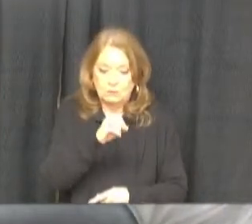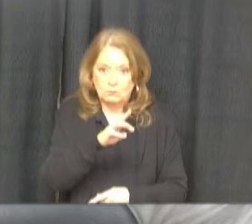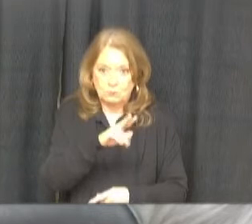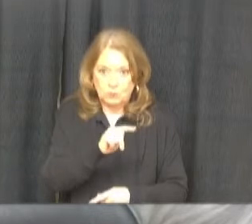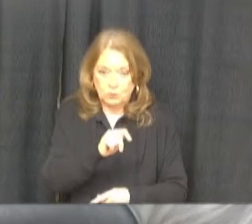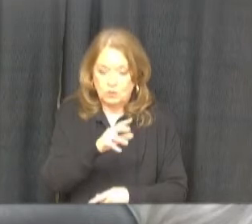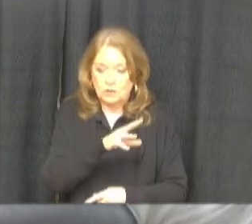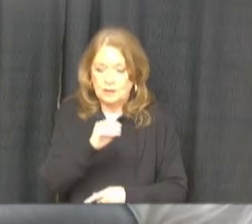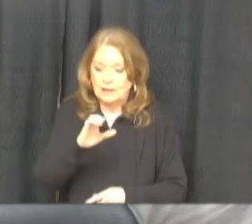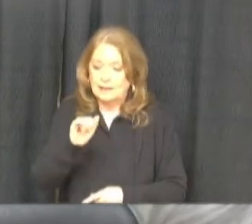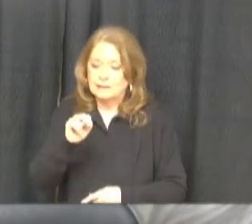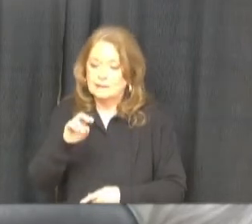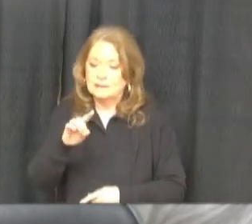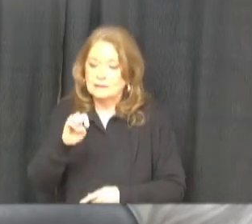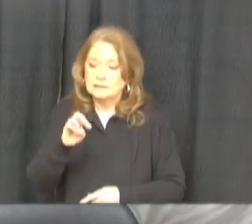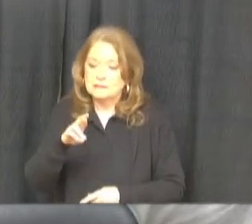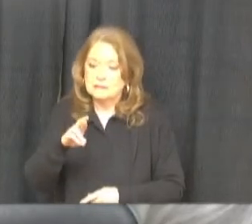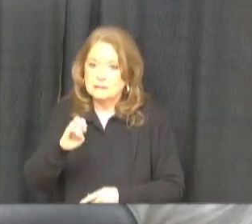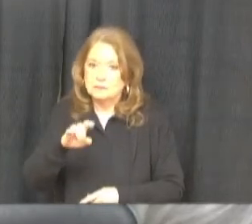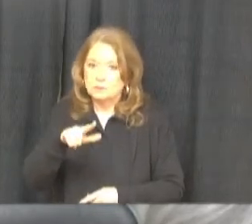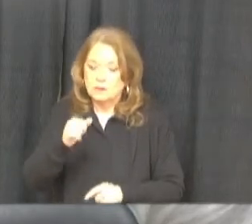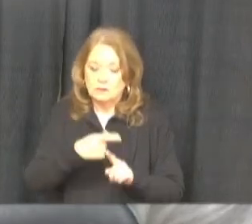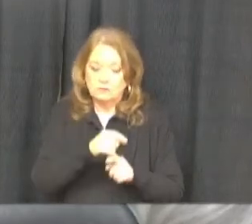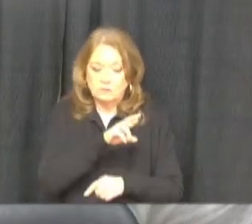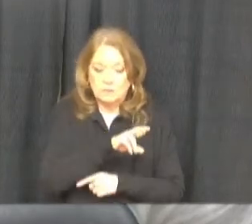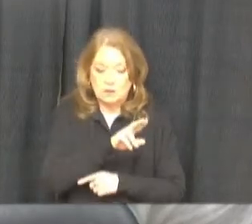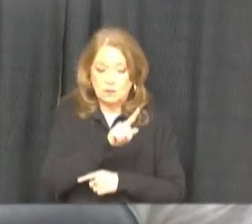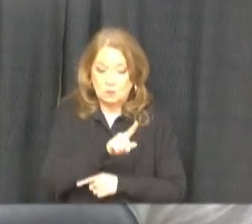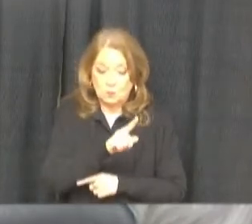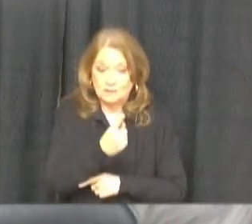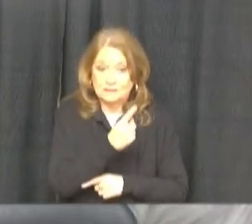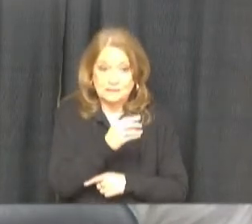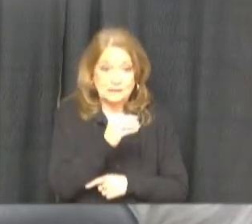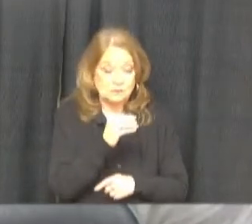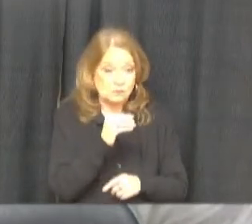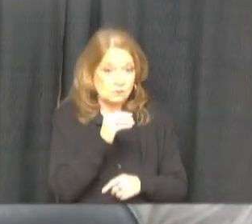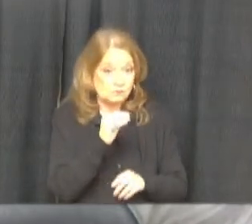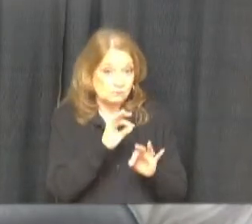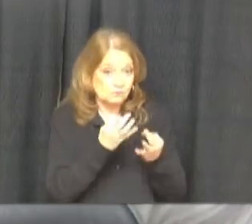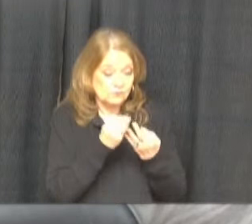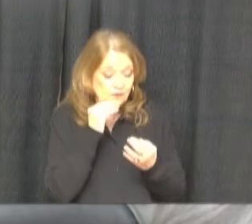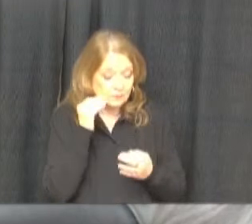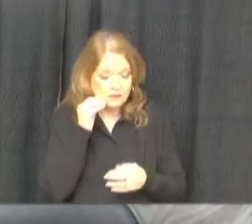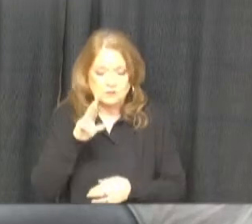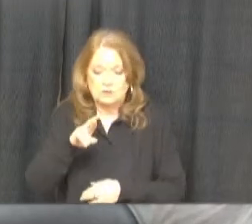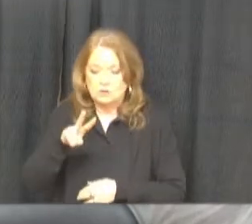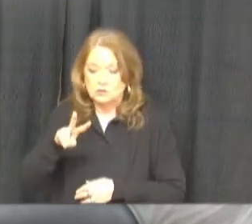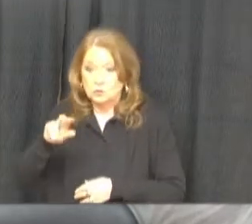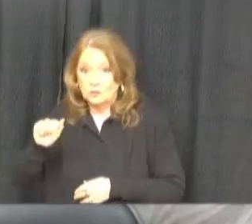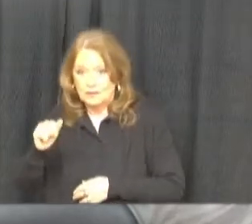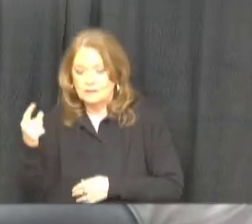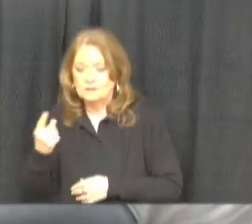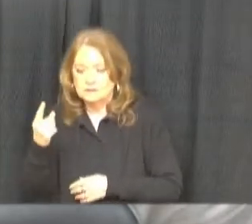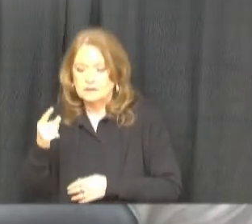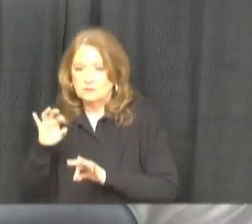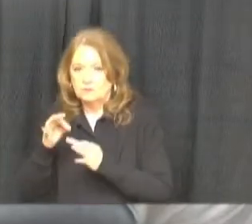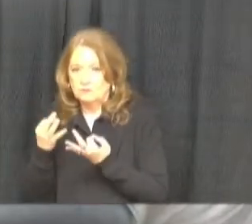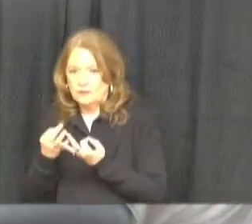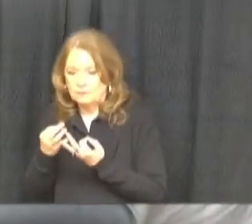and Cinderella Lane from R1 Single Family Residential District to R2A Single Family Residential